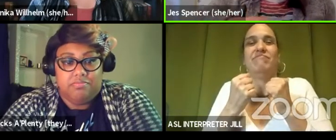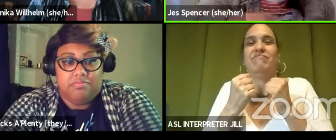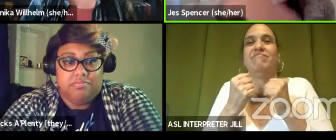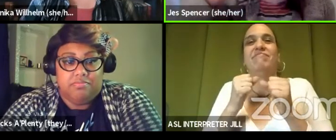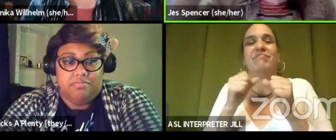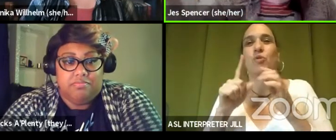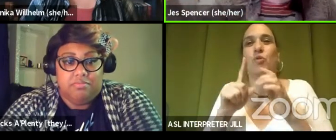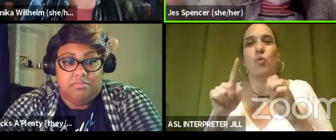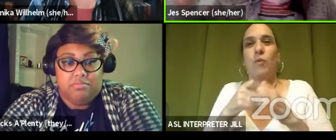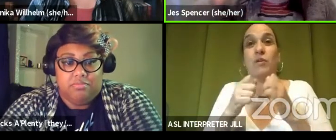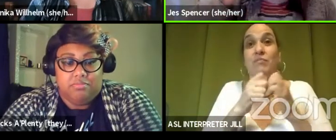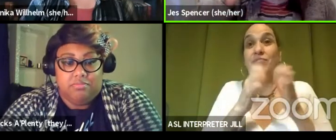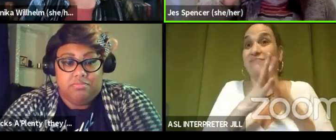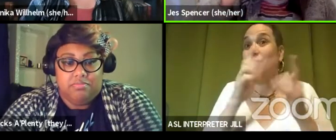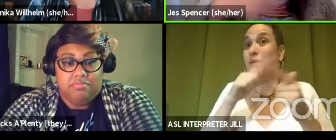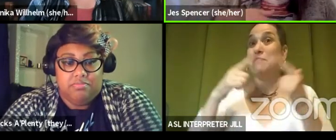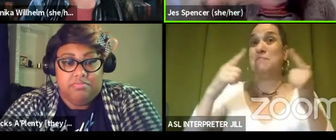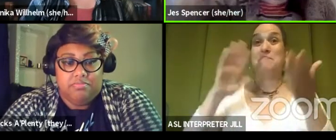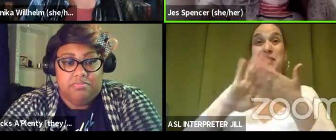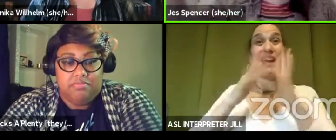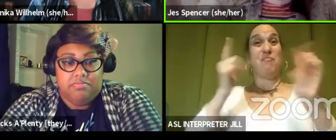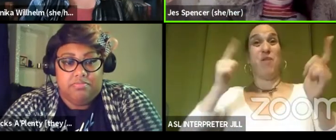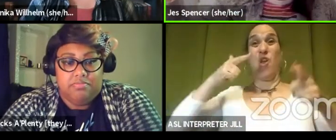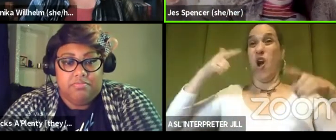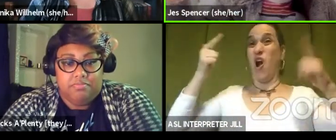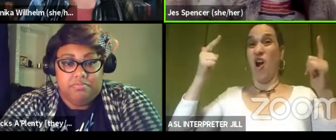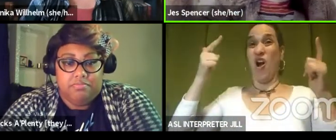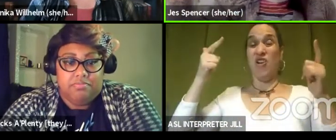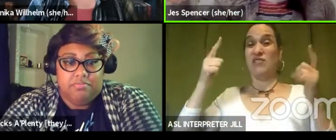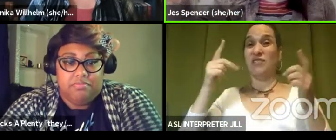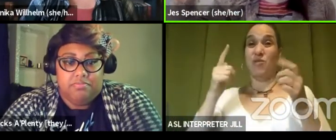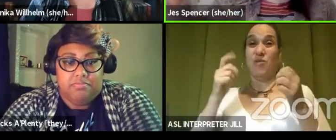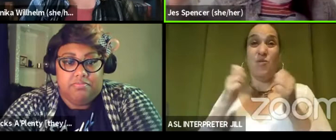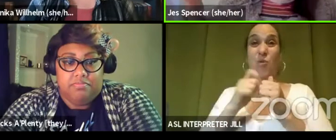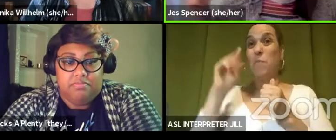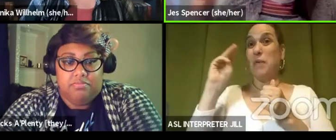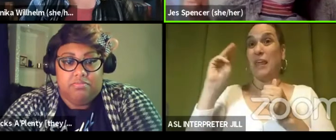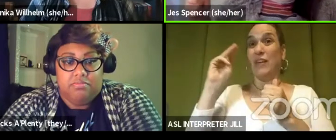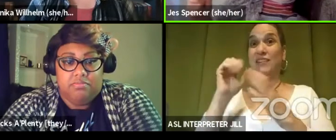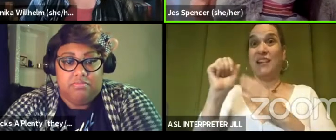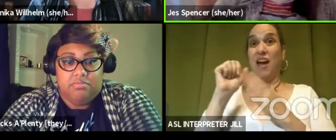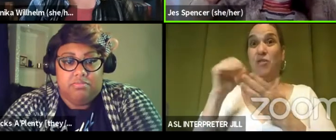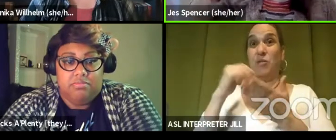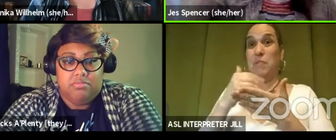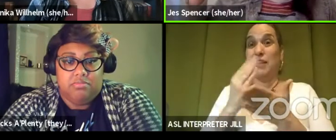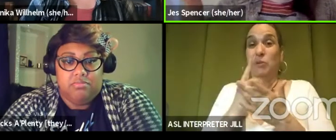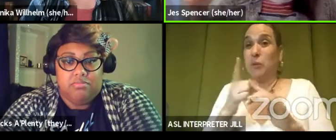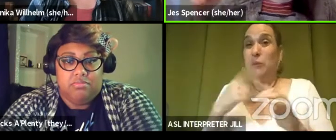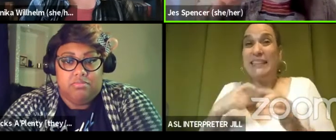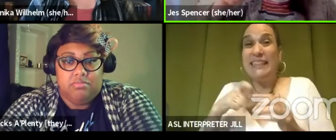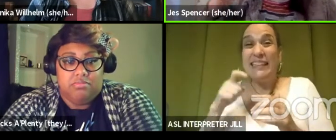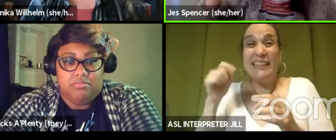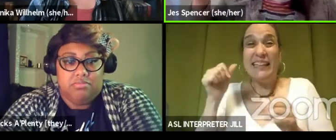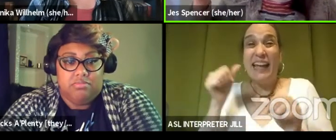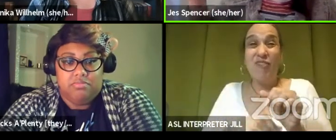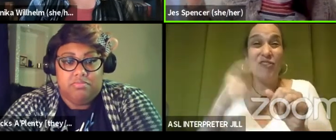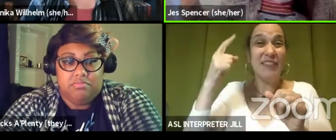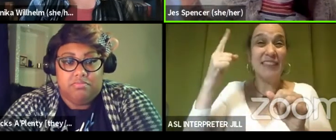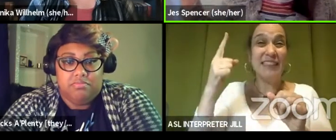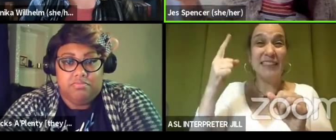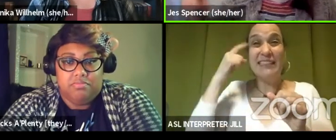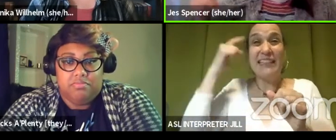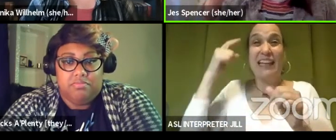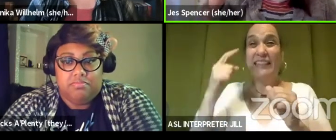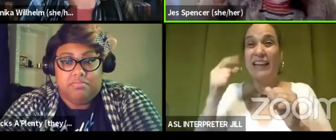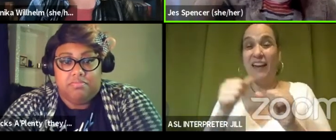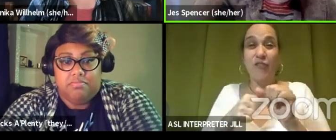for these large companies who have million-dollar budgets to go, but we need every dollar. We need every dollar to just do what we're